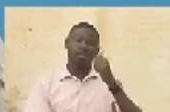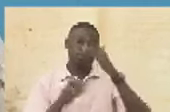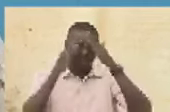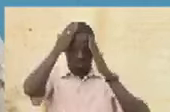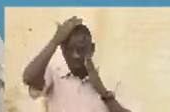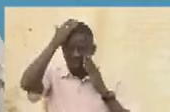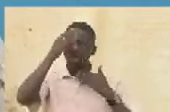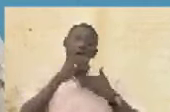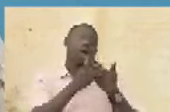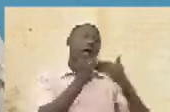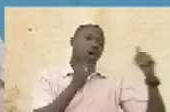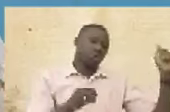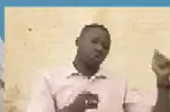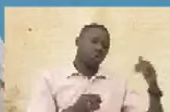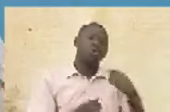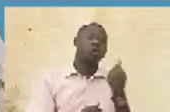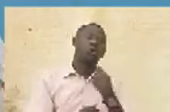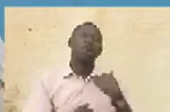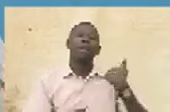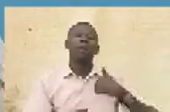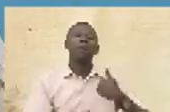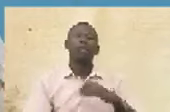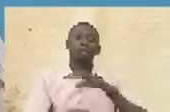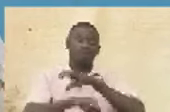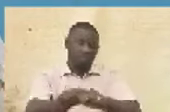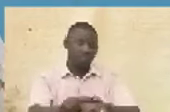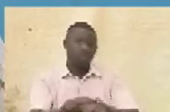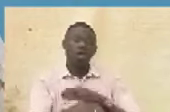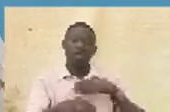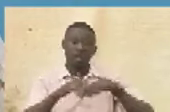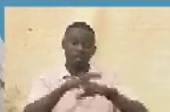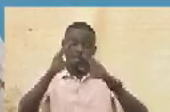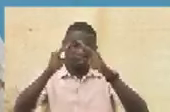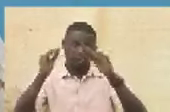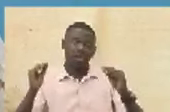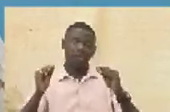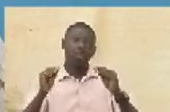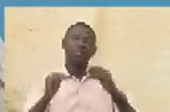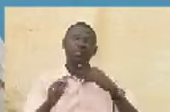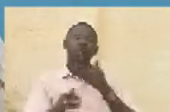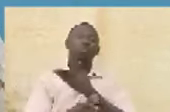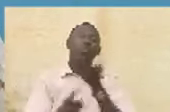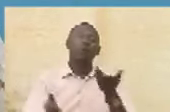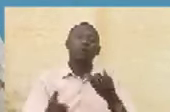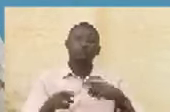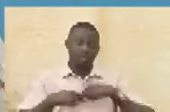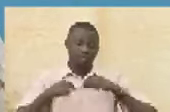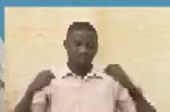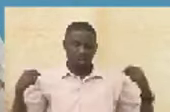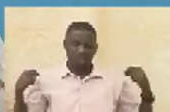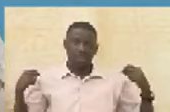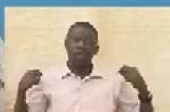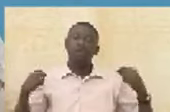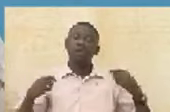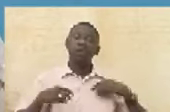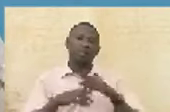outside. It was only the captured people who were inside the main hall. That's where you will take off your upper